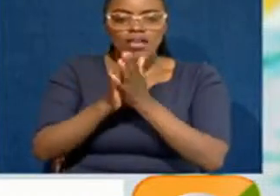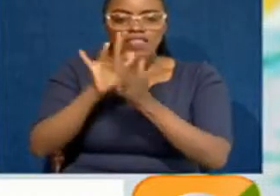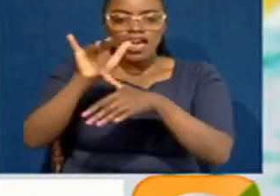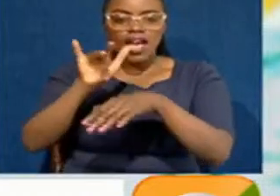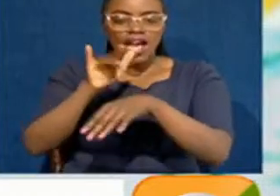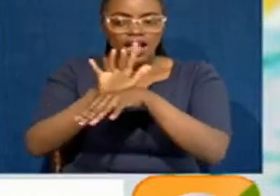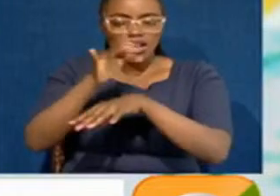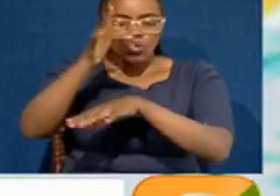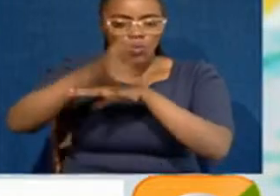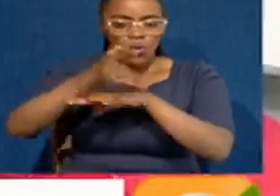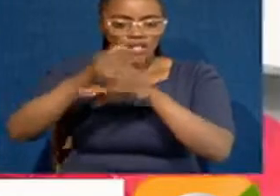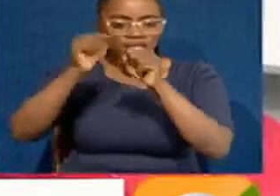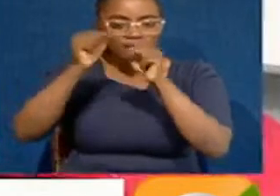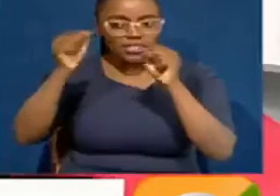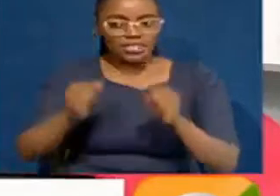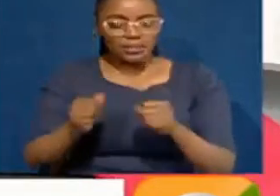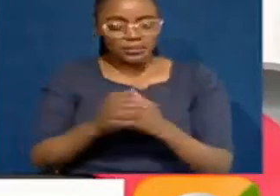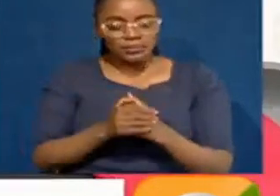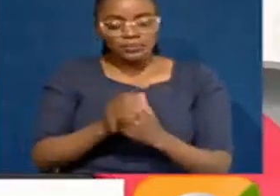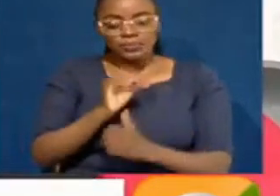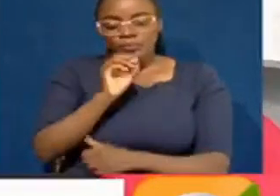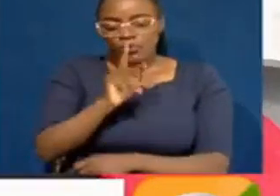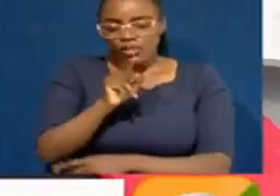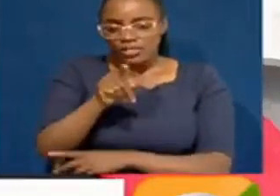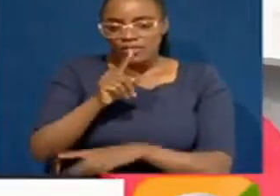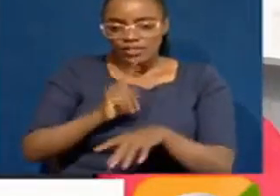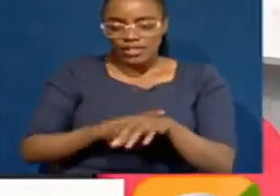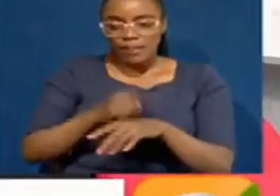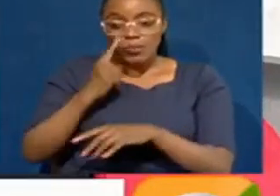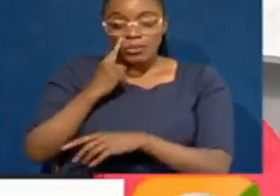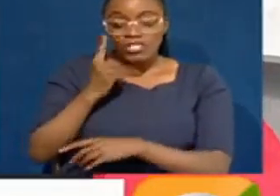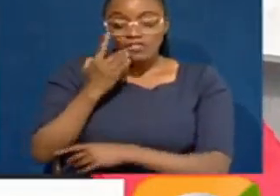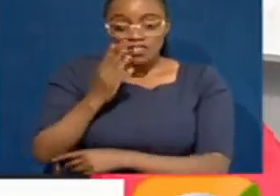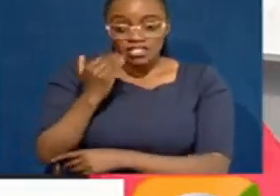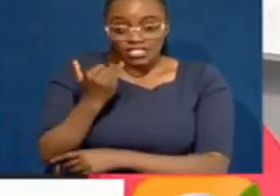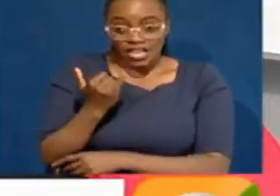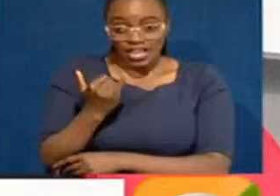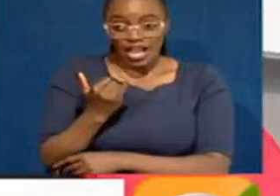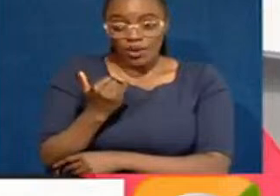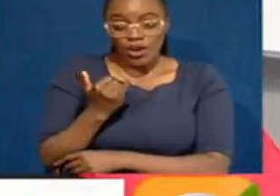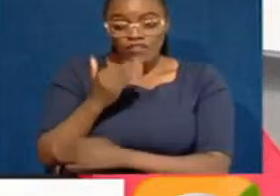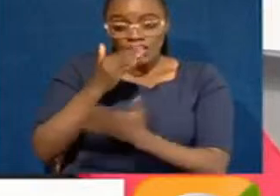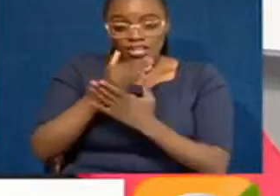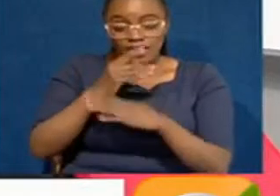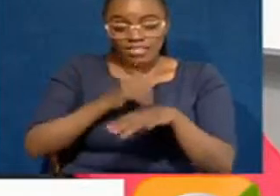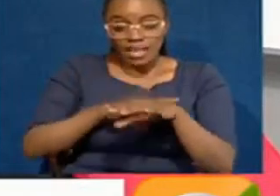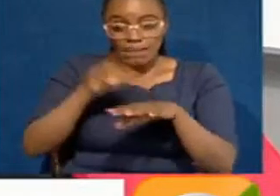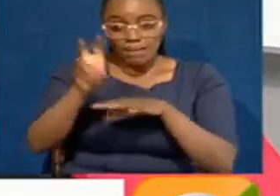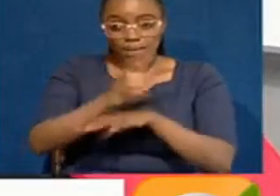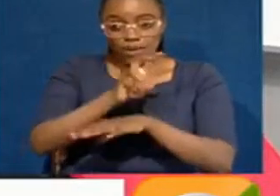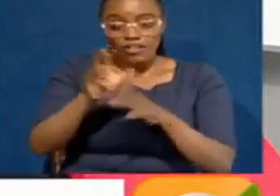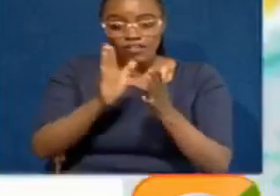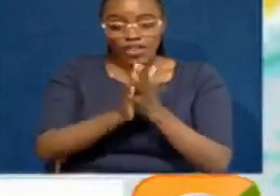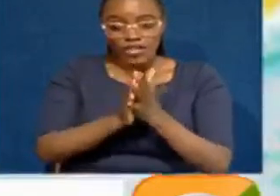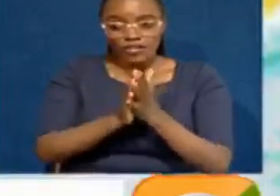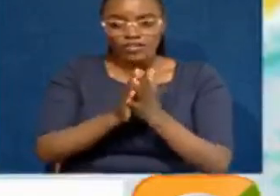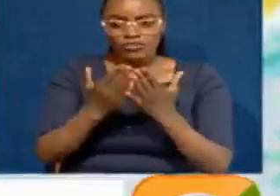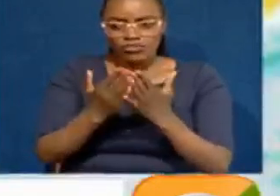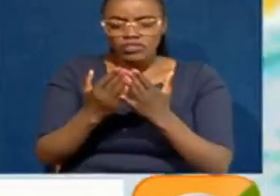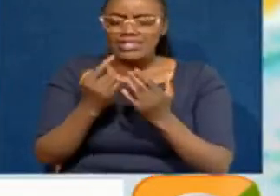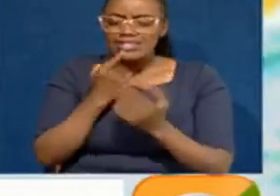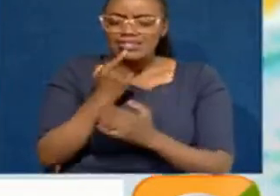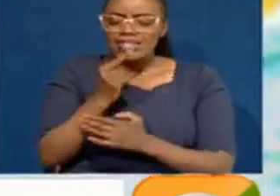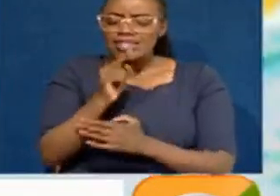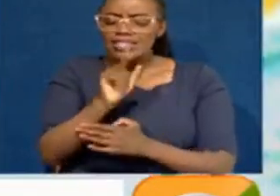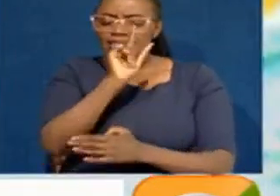warning system. Exactly. So as we release now the real-time monitoring and also forecasting of the situation